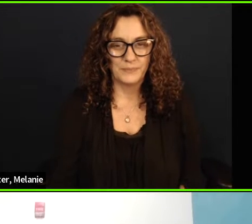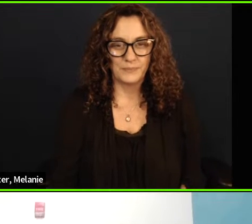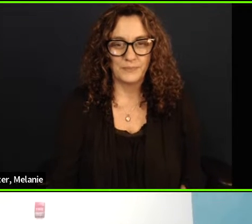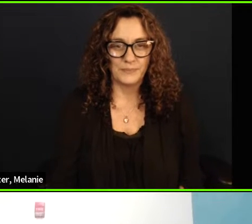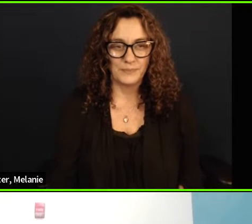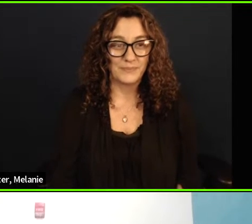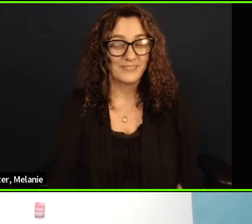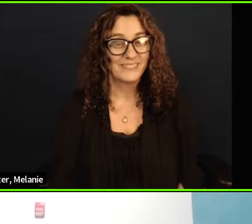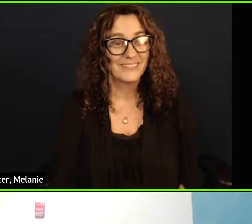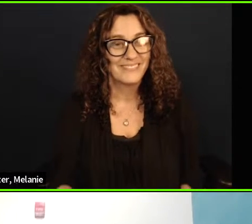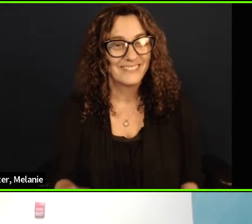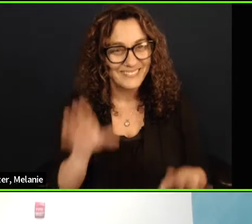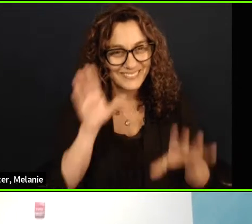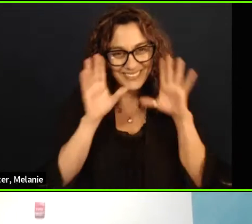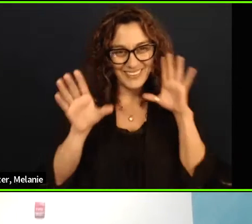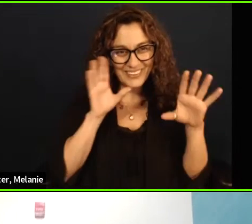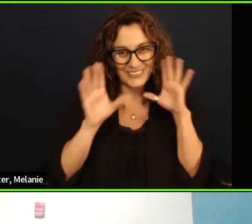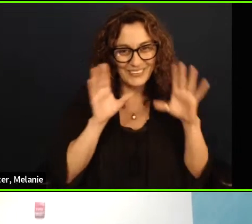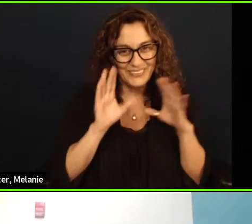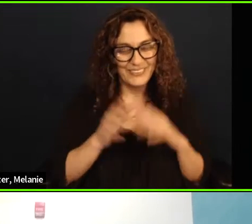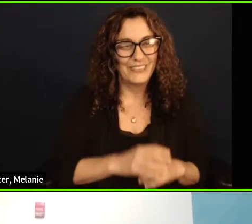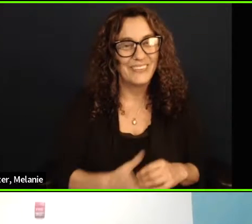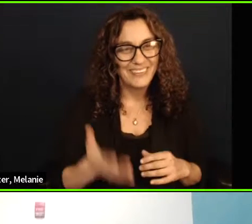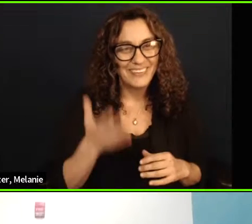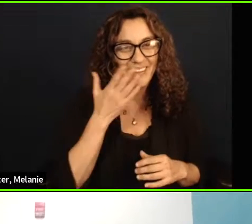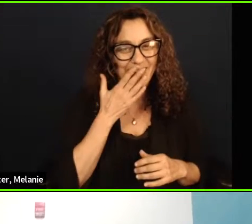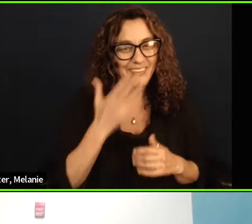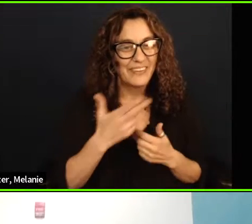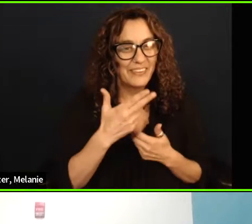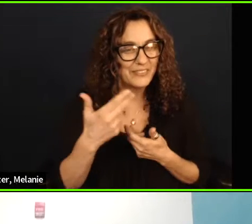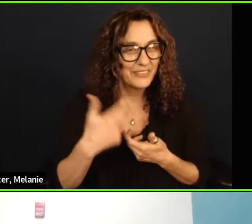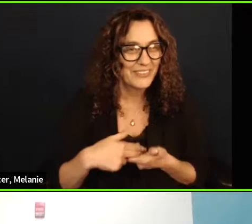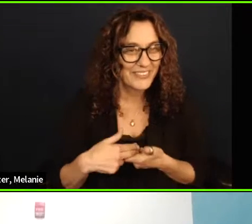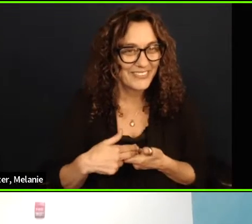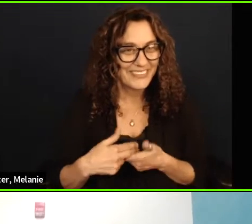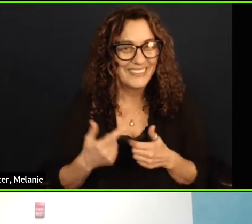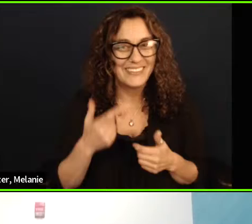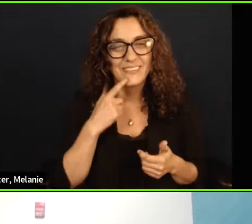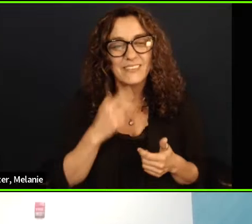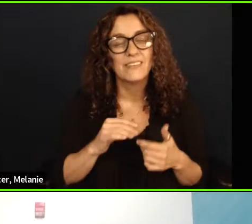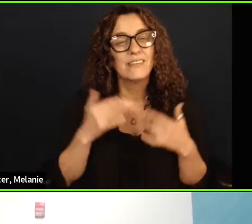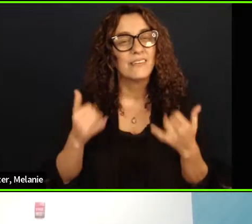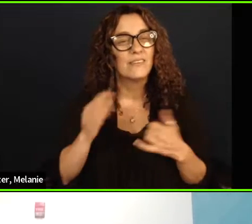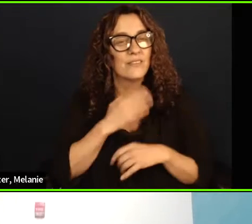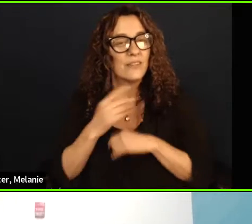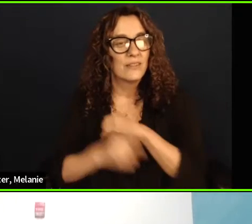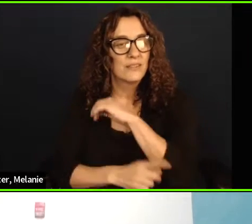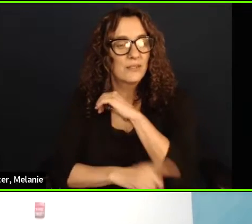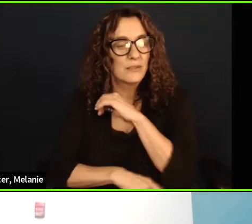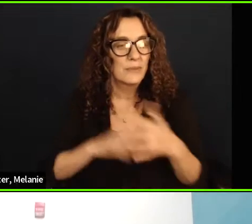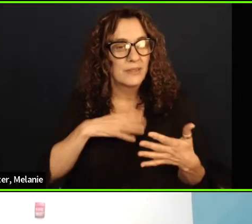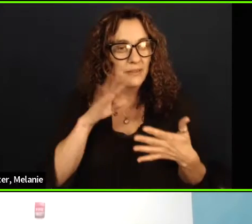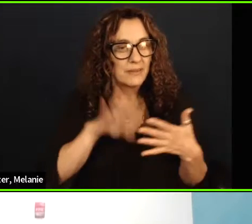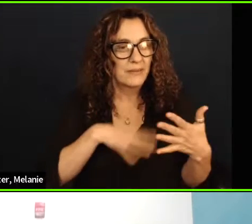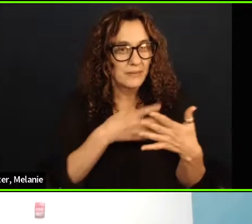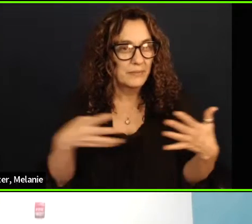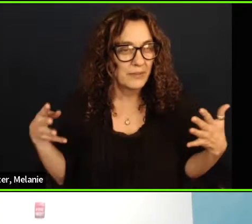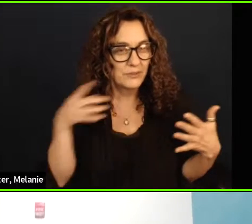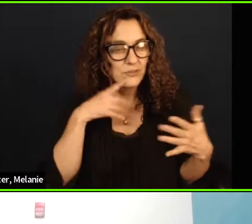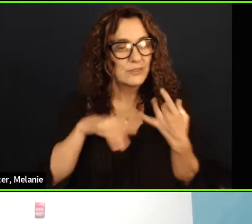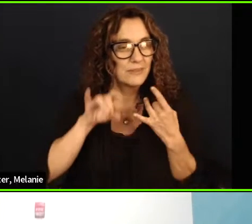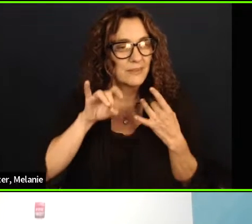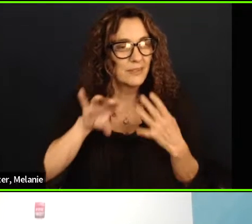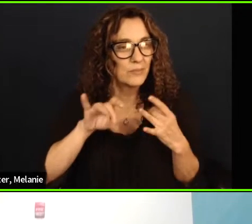All right. Hello, everyone. Thank you for joining us for our disciplinary matrix input session. This is